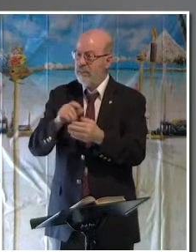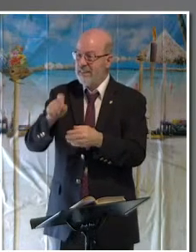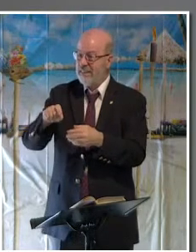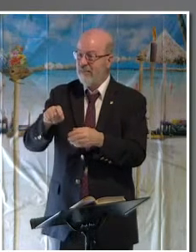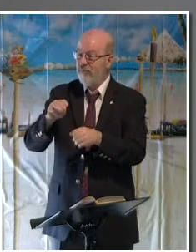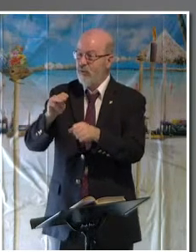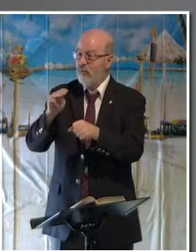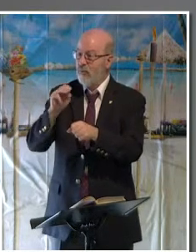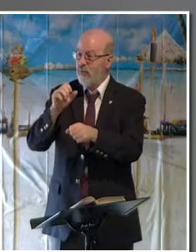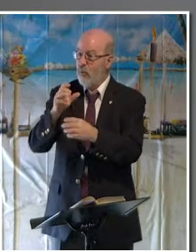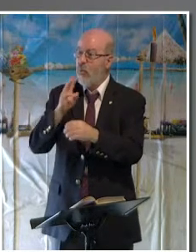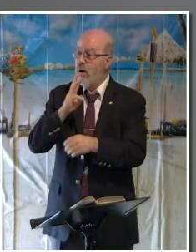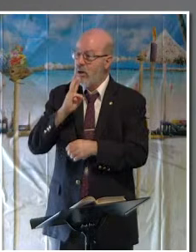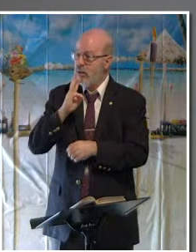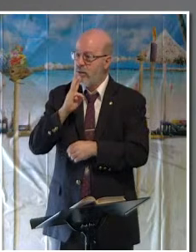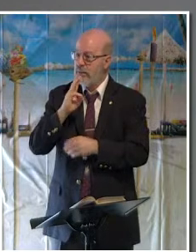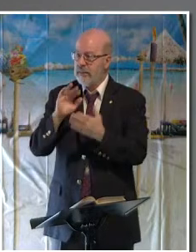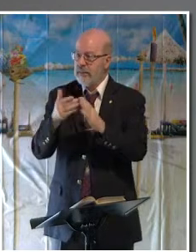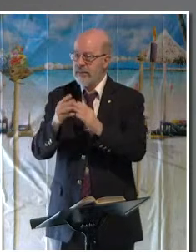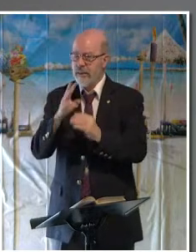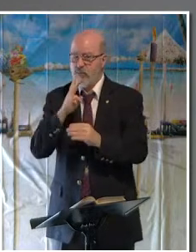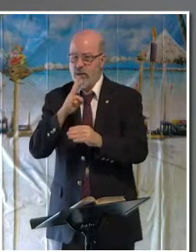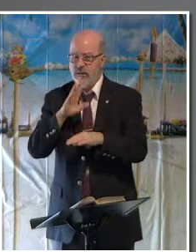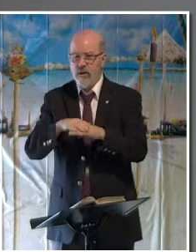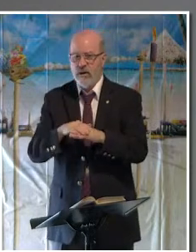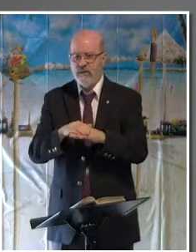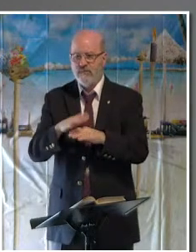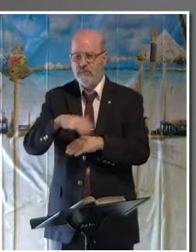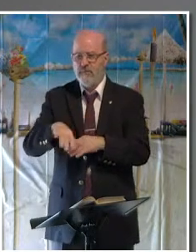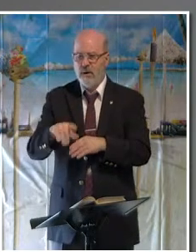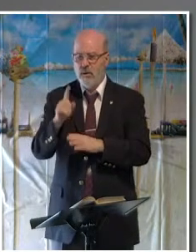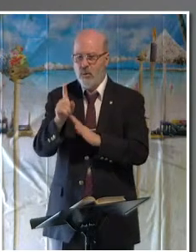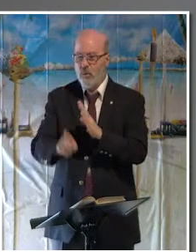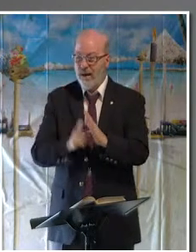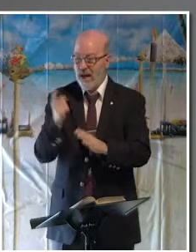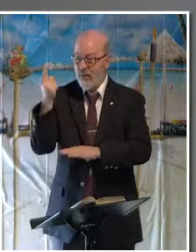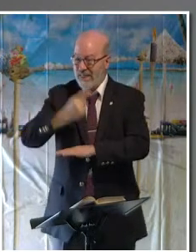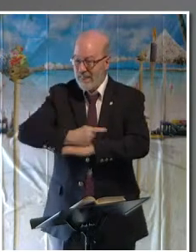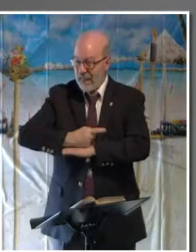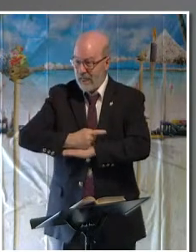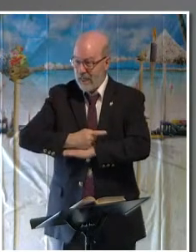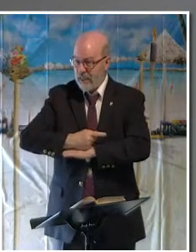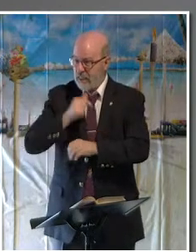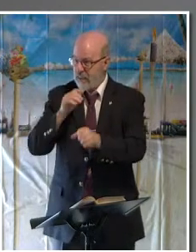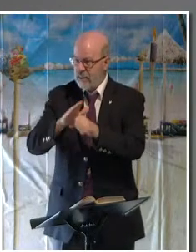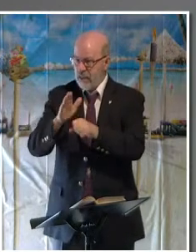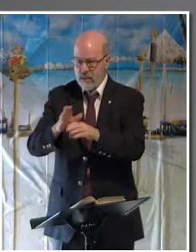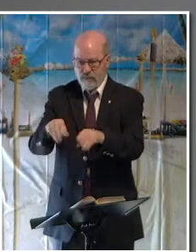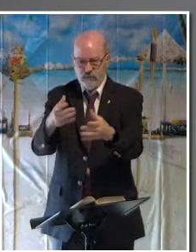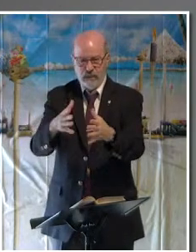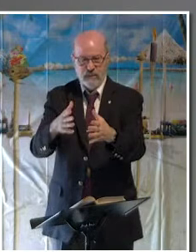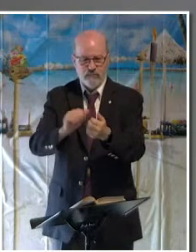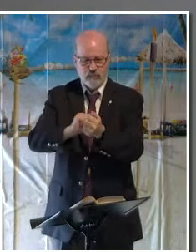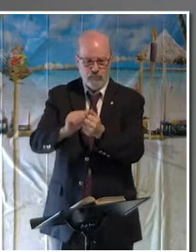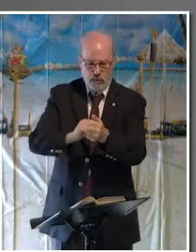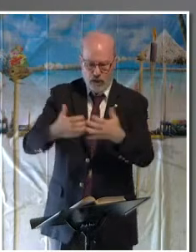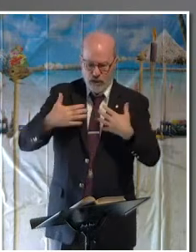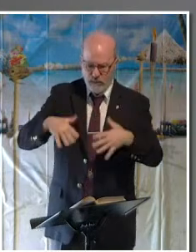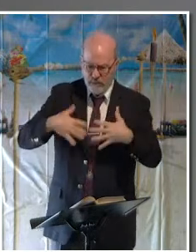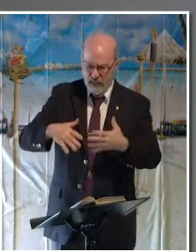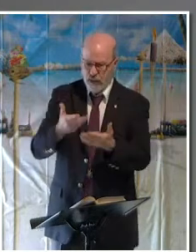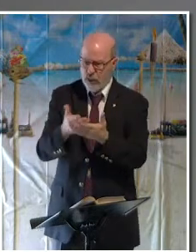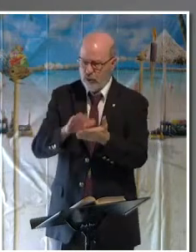water. The town water is only on for about 1 hour a day. It's not enough to supply the washing, bathing, and